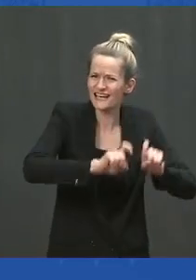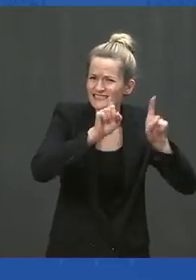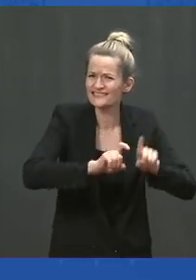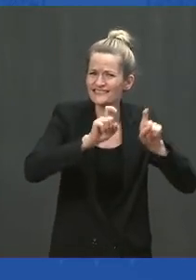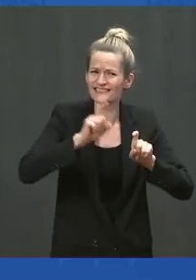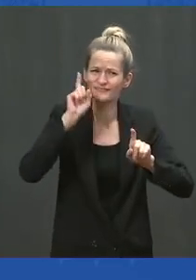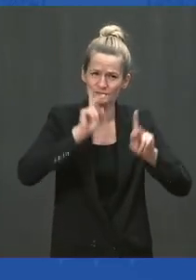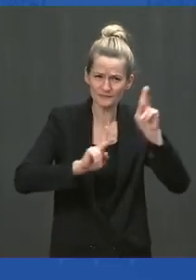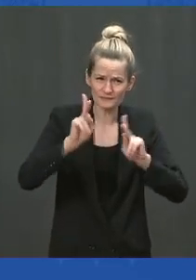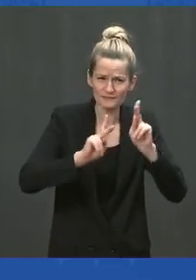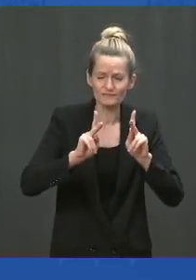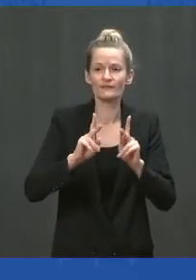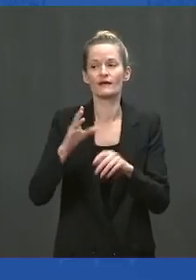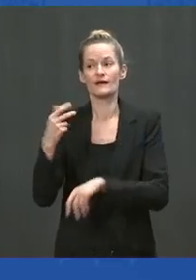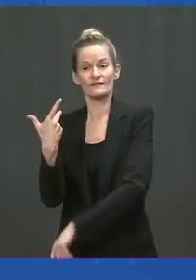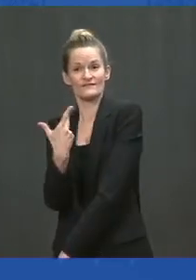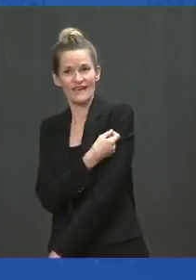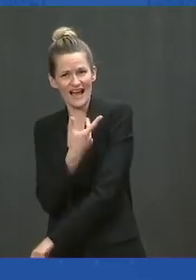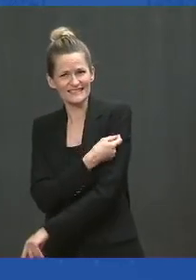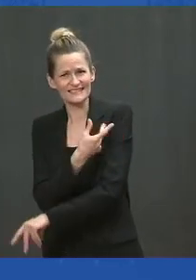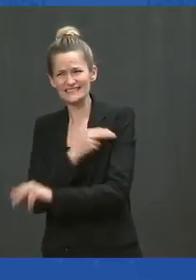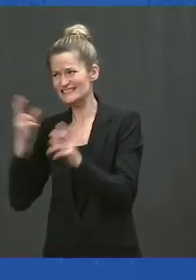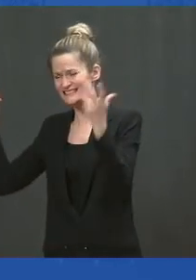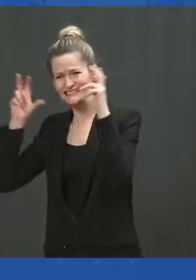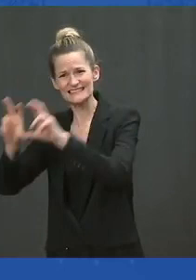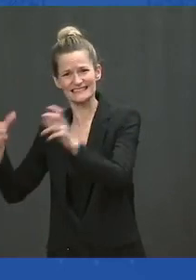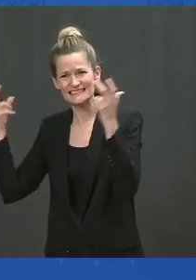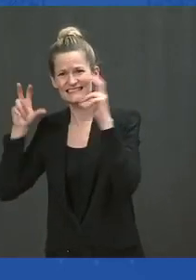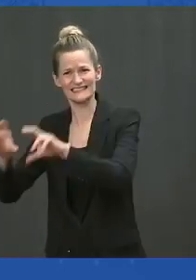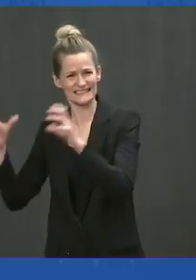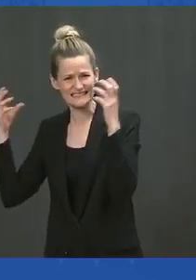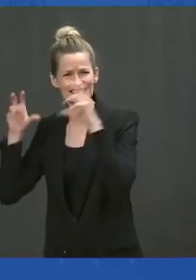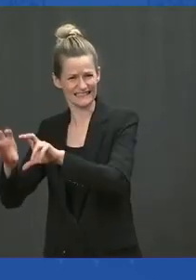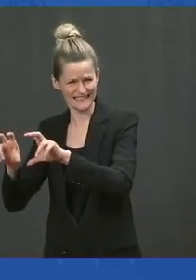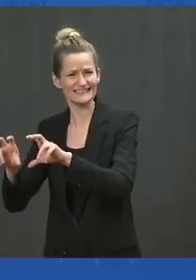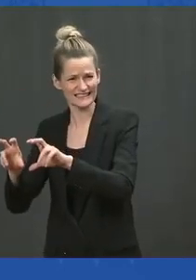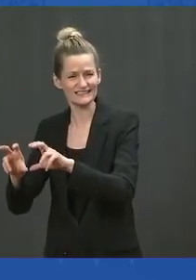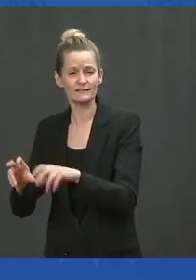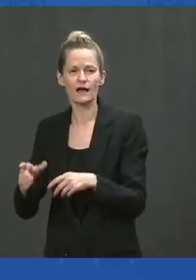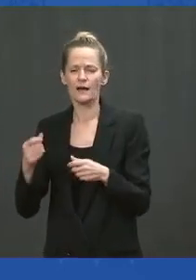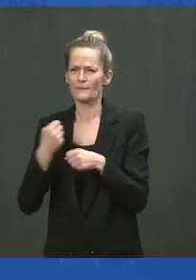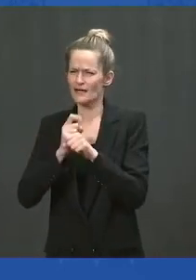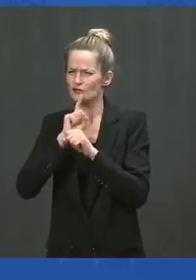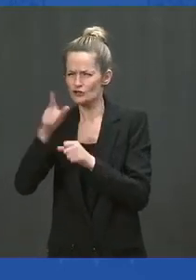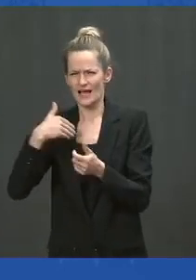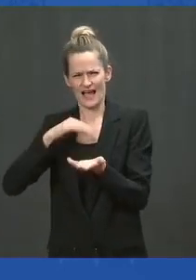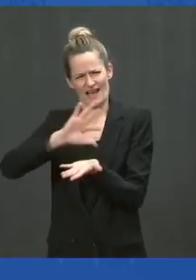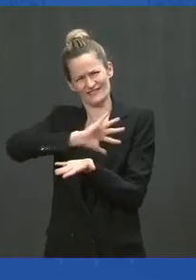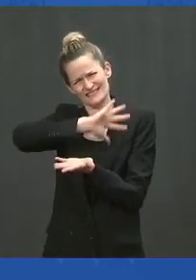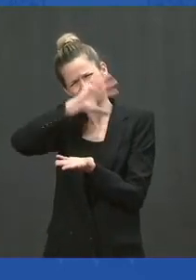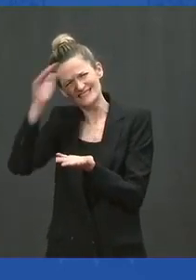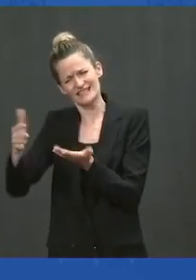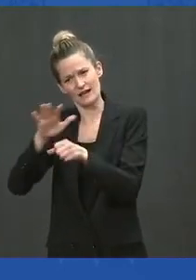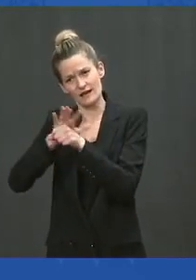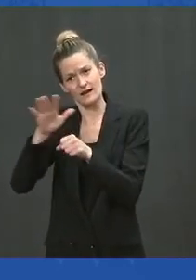every single solitary American could be vaccinated. And